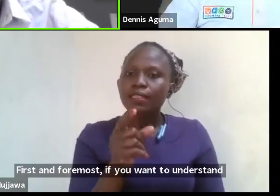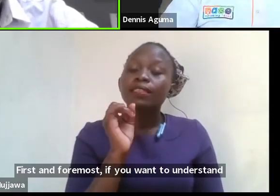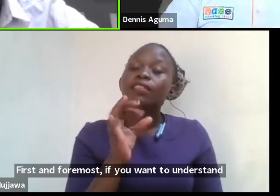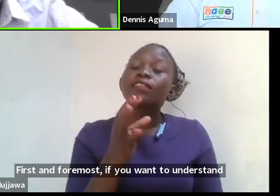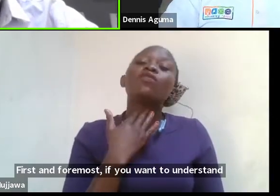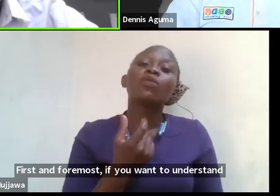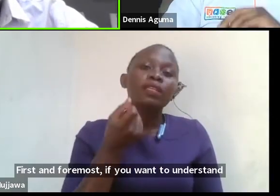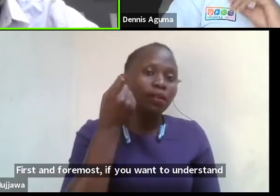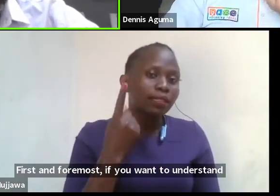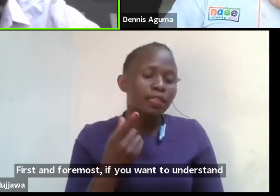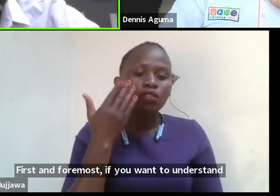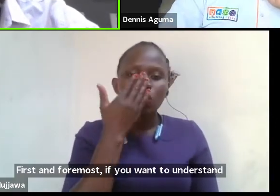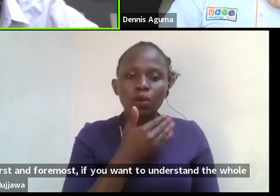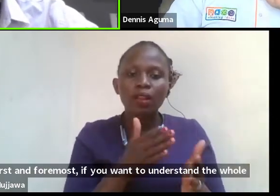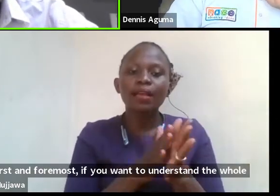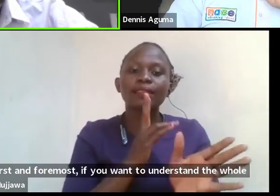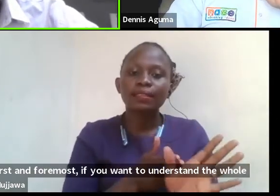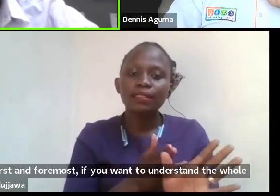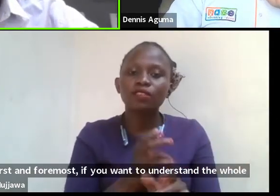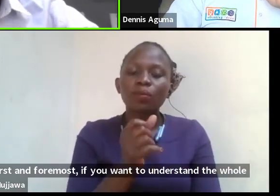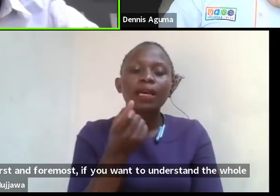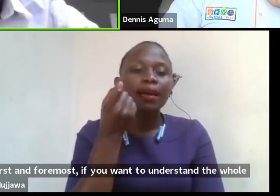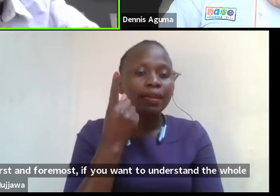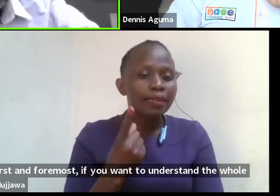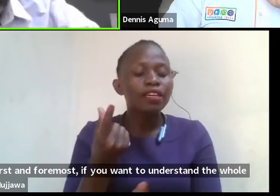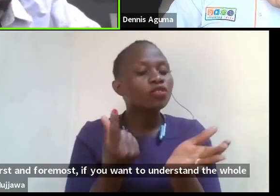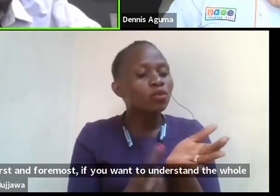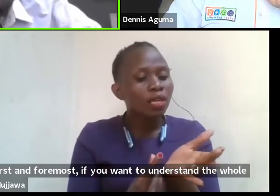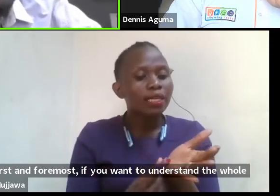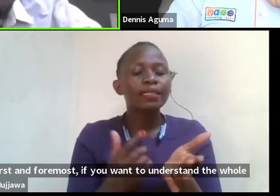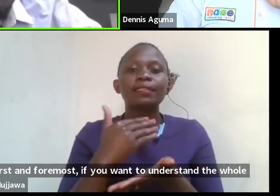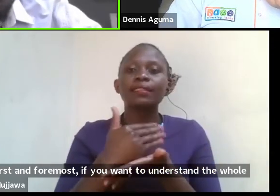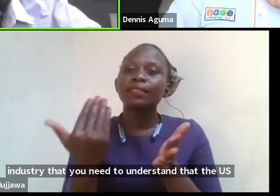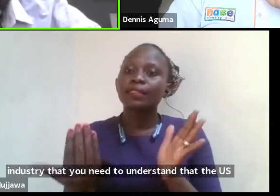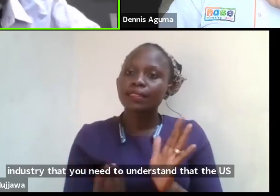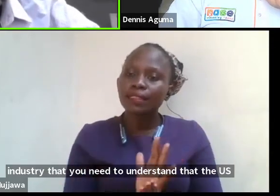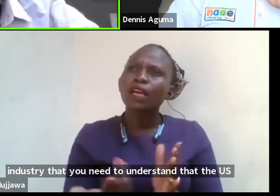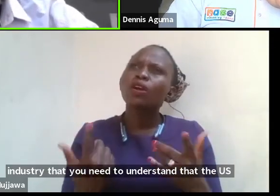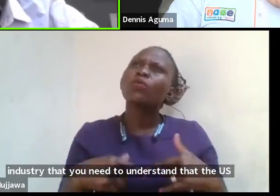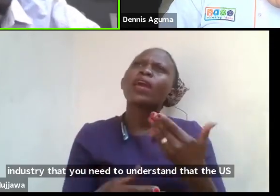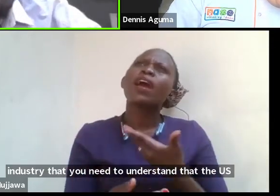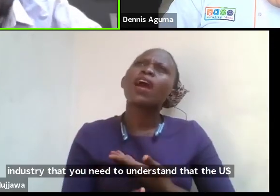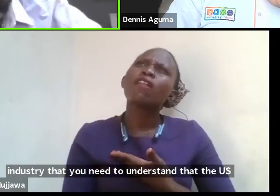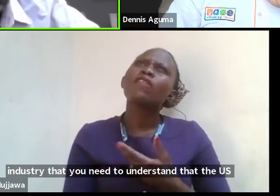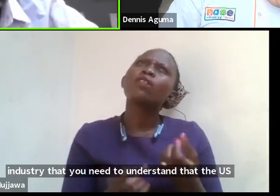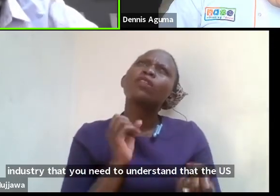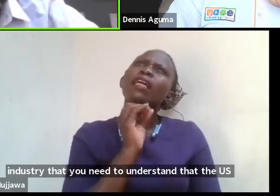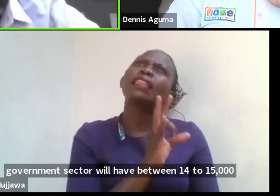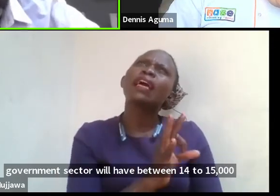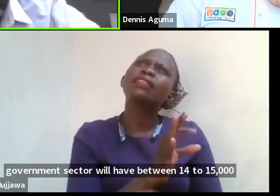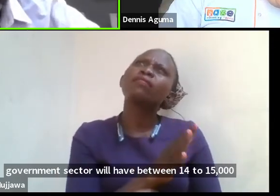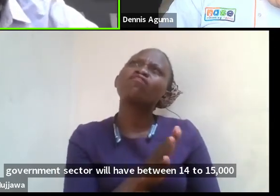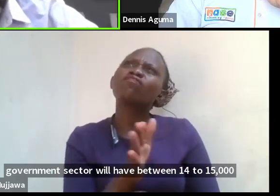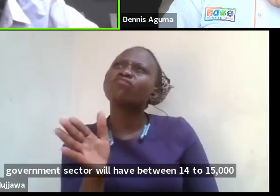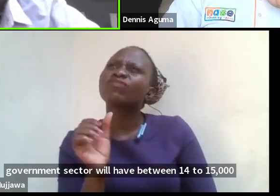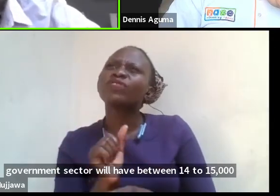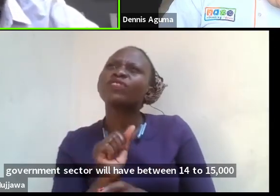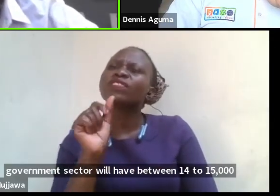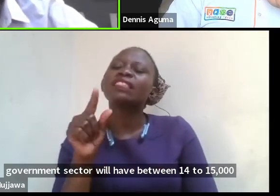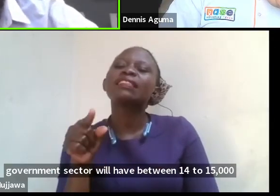you need to understand that the Ugandan sector will have between 13 to 15,000